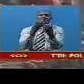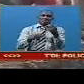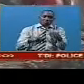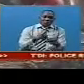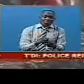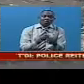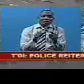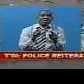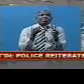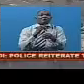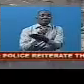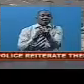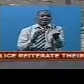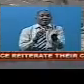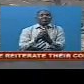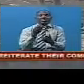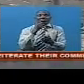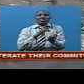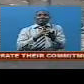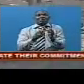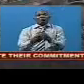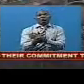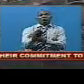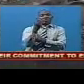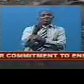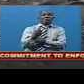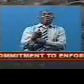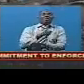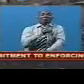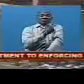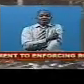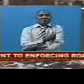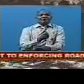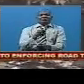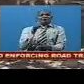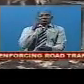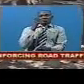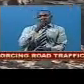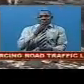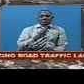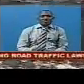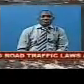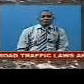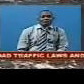eyesore. Meanwhile, officials of the Food and Drugs Authority declined to comment.